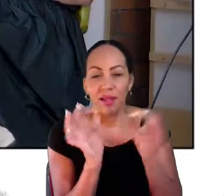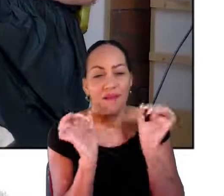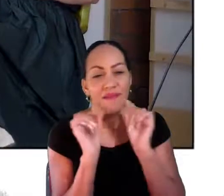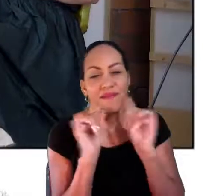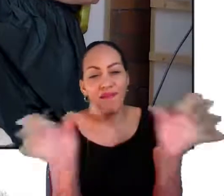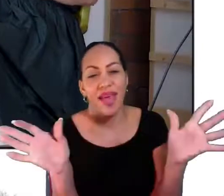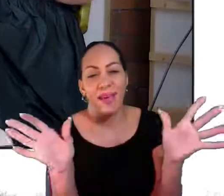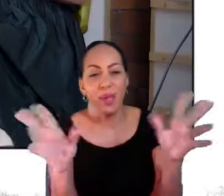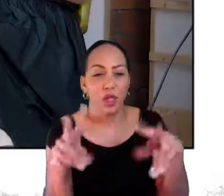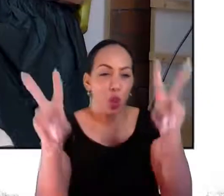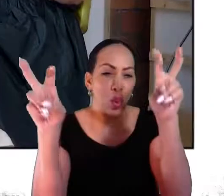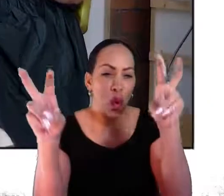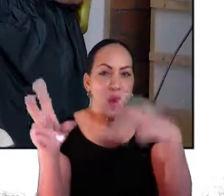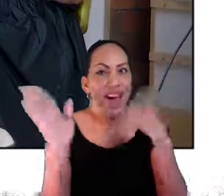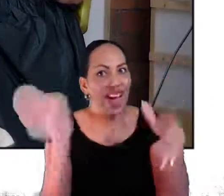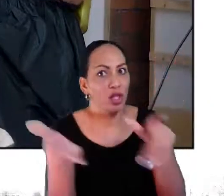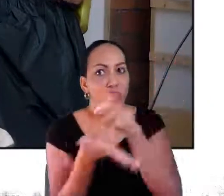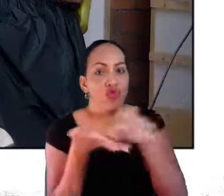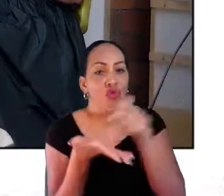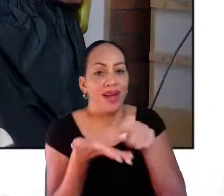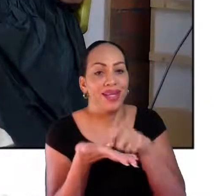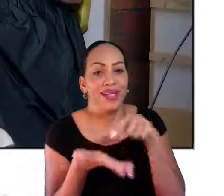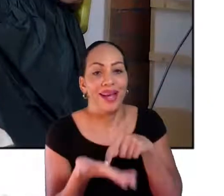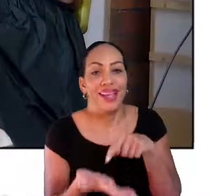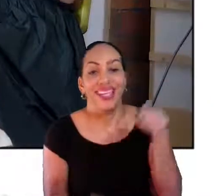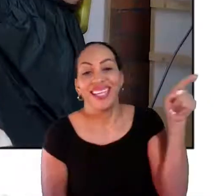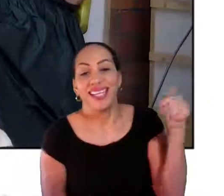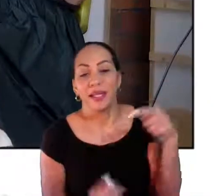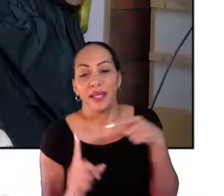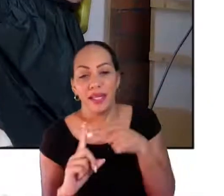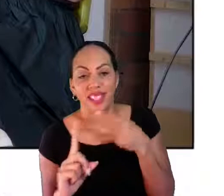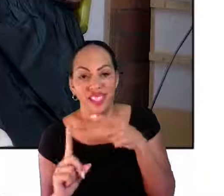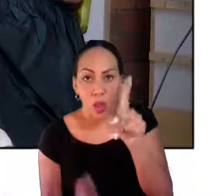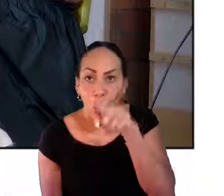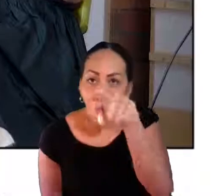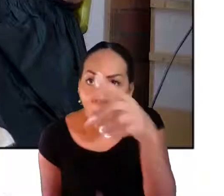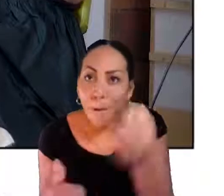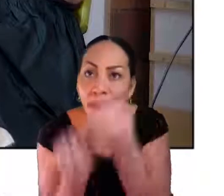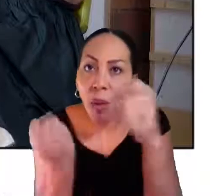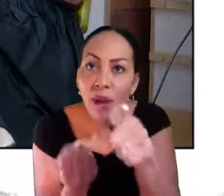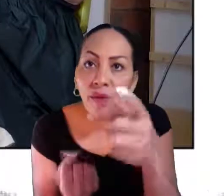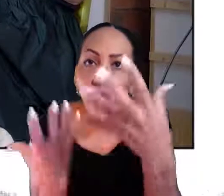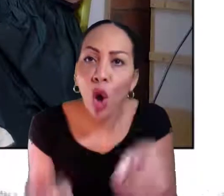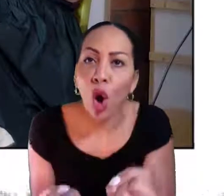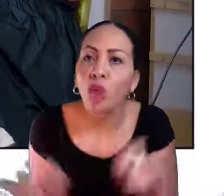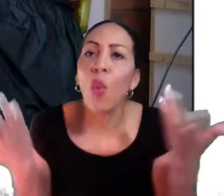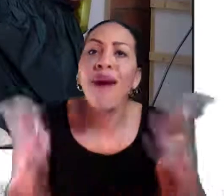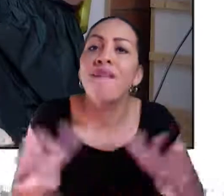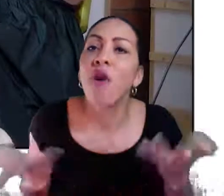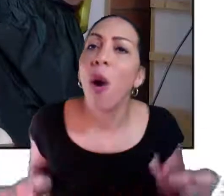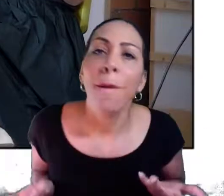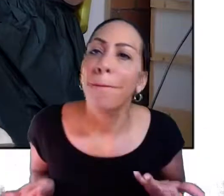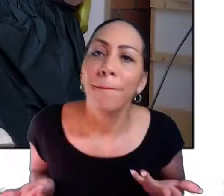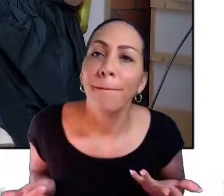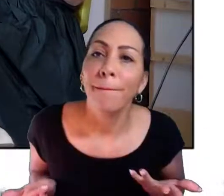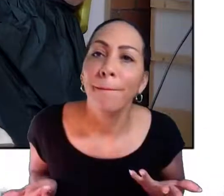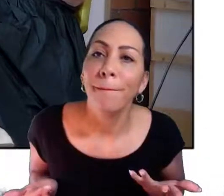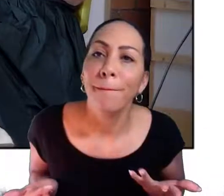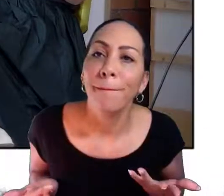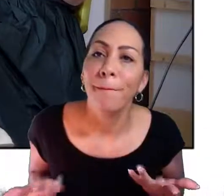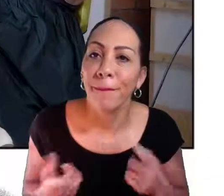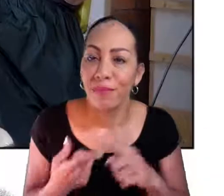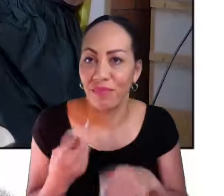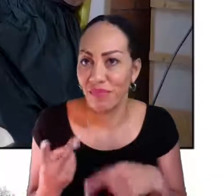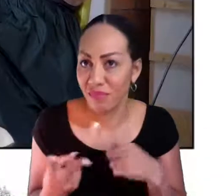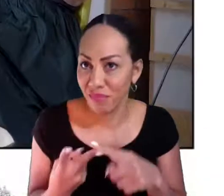more correct. But he said, what power have you got? Where did you get it from? In whose interest do